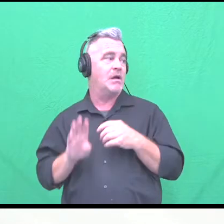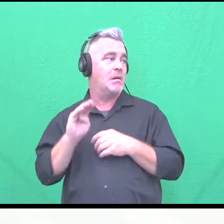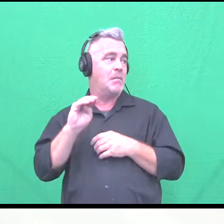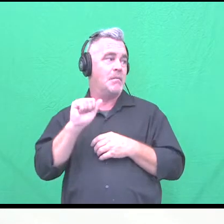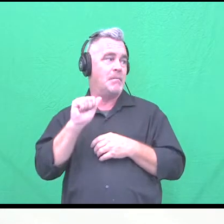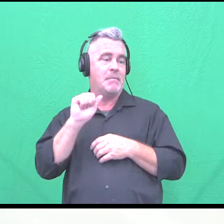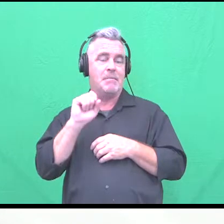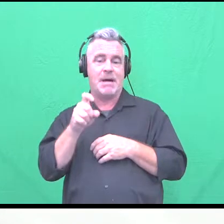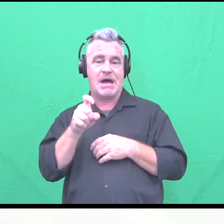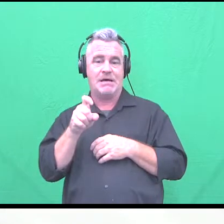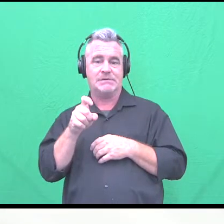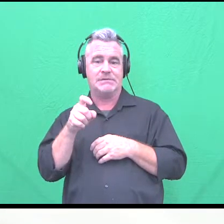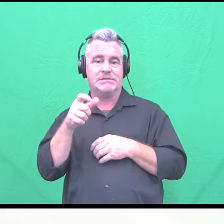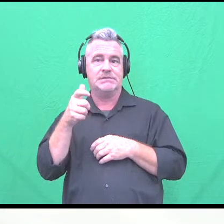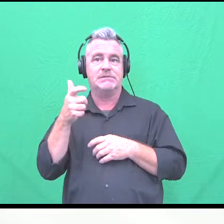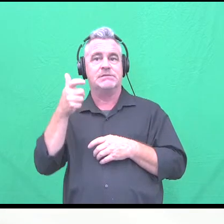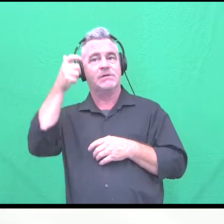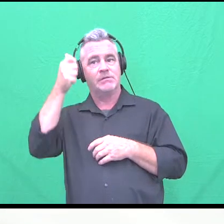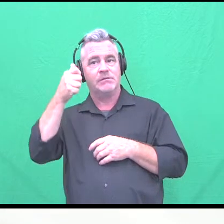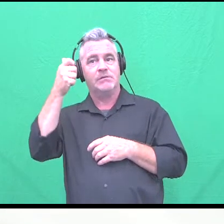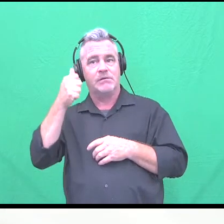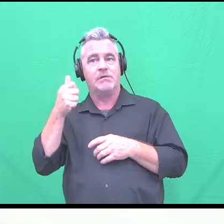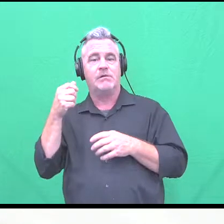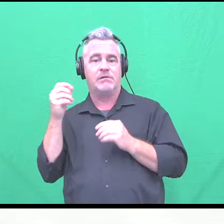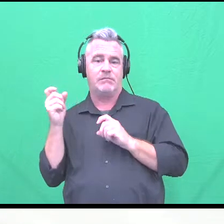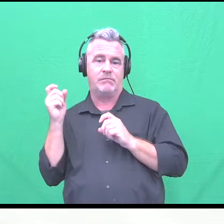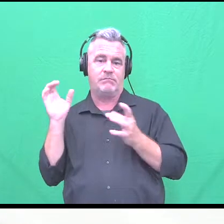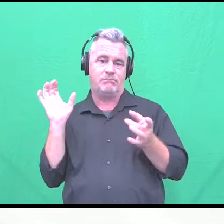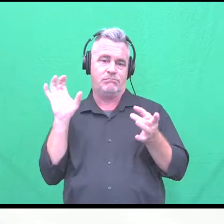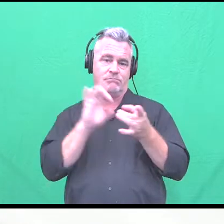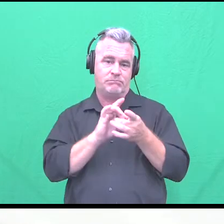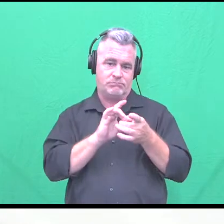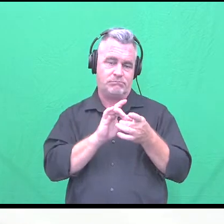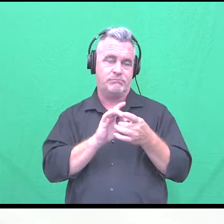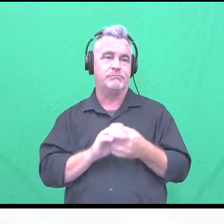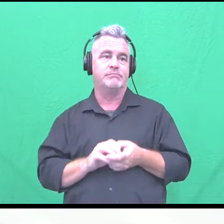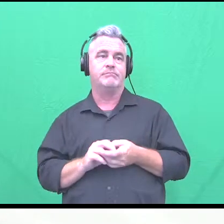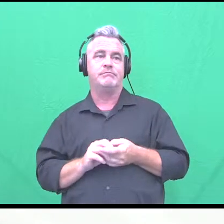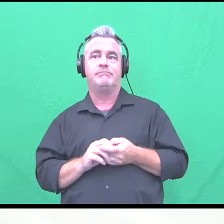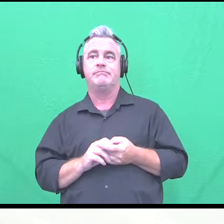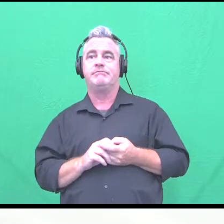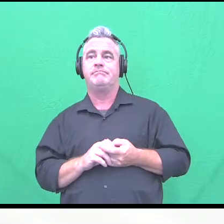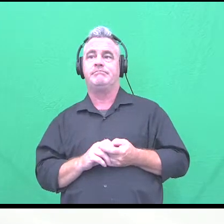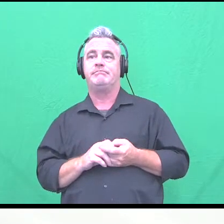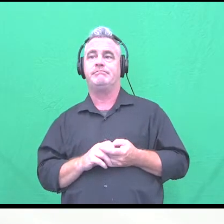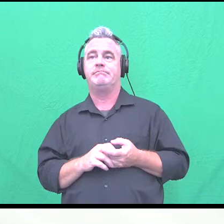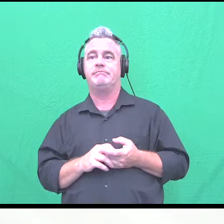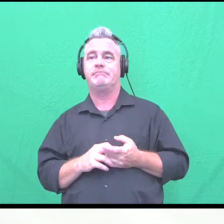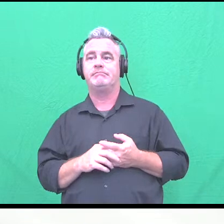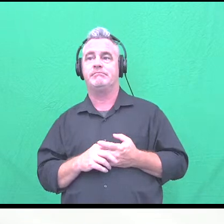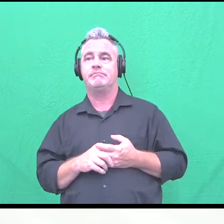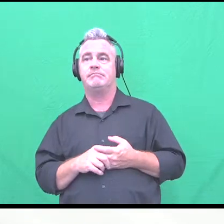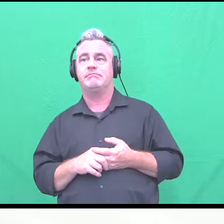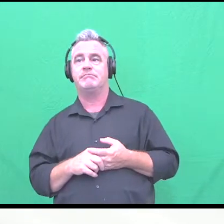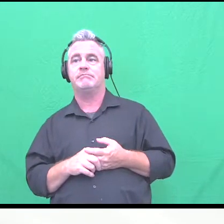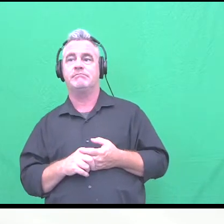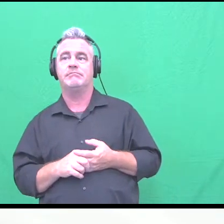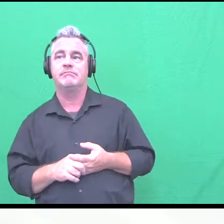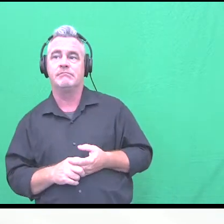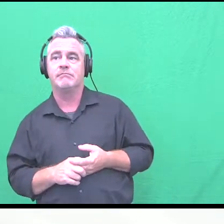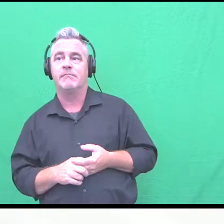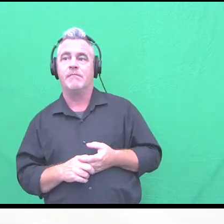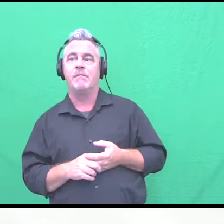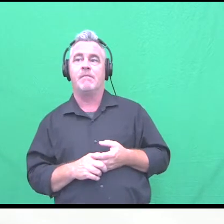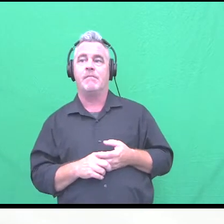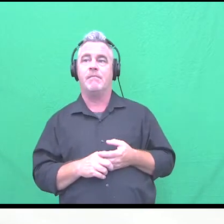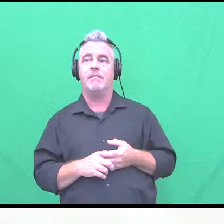that maximum capacity of the students that we can get there consistently. So how often will they be on the